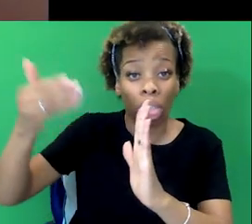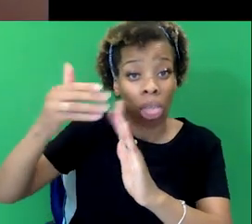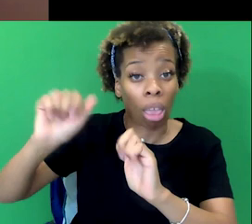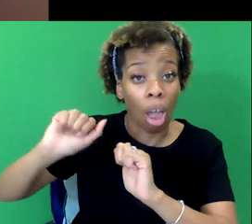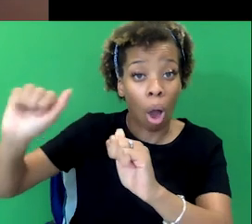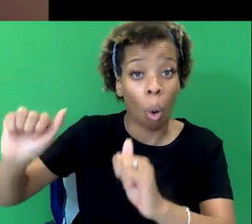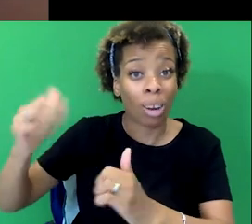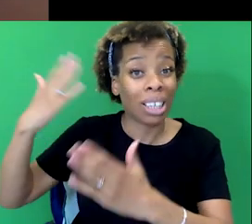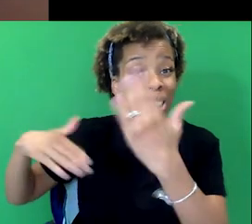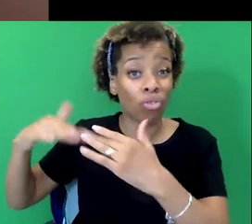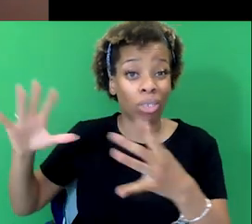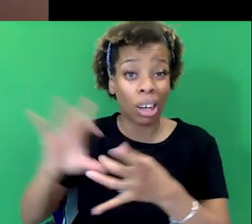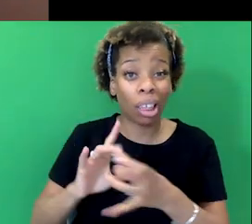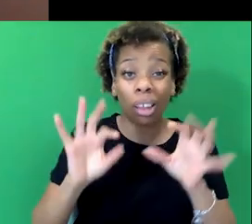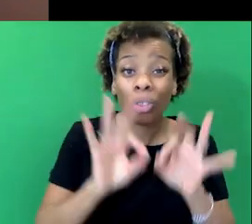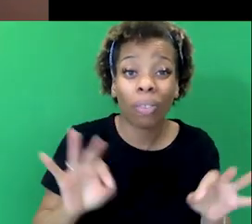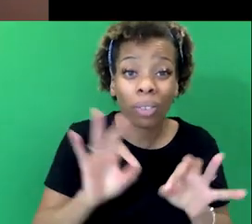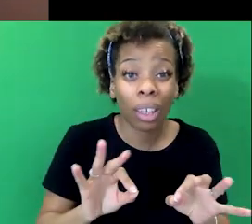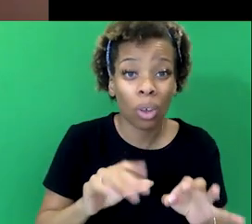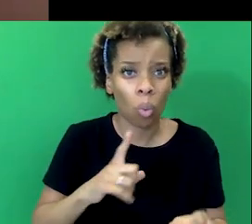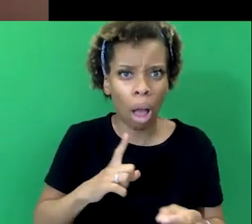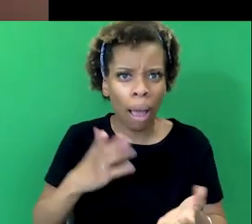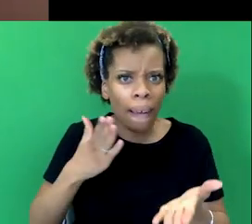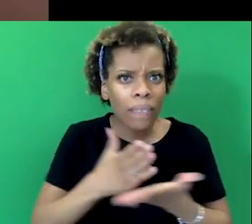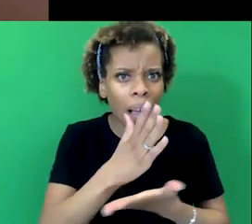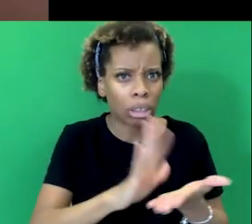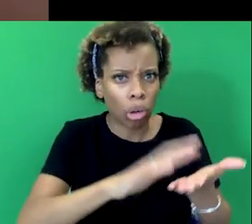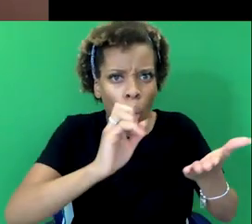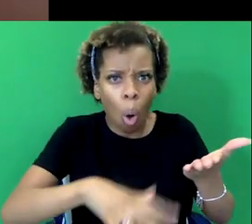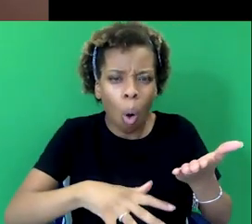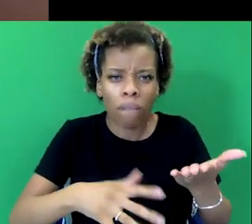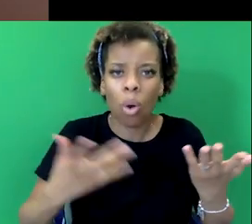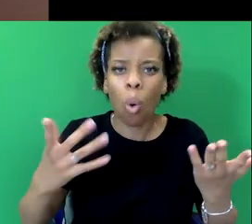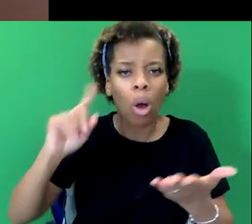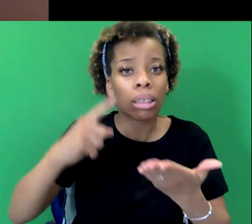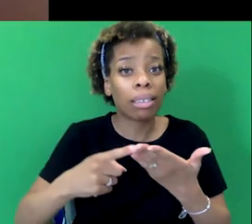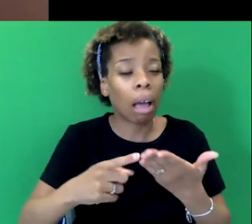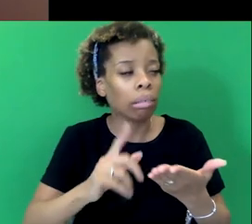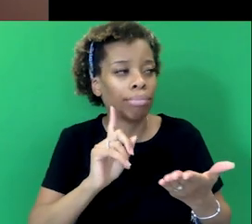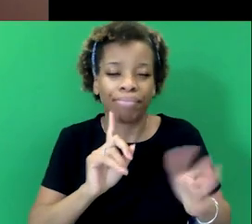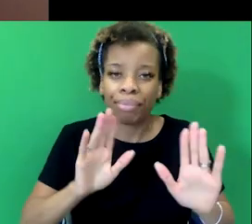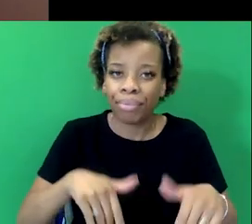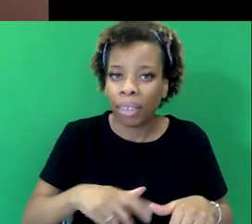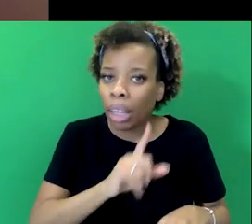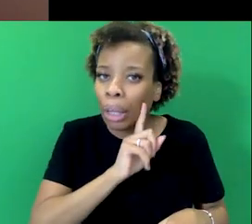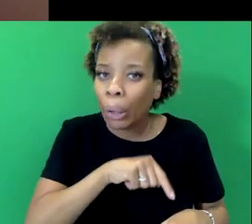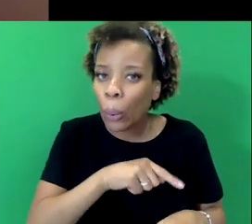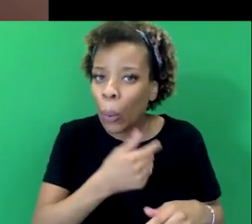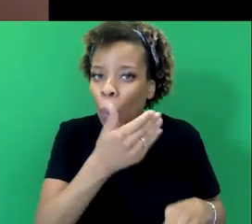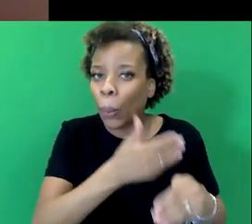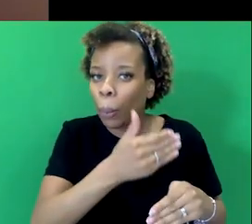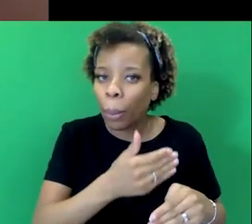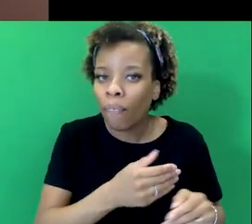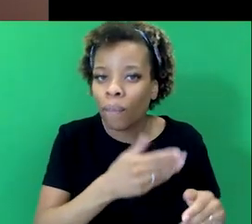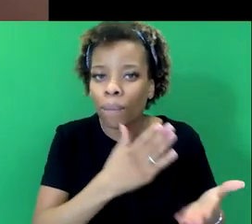history if you get that basic fact wrong? Yeah. Or you've, you know, decided to ignore it. It just, yeah, that feels, that's